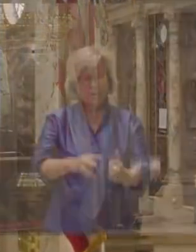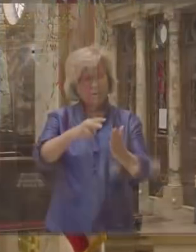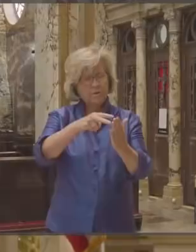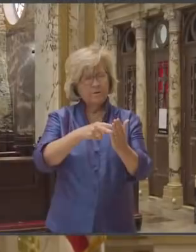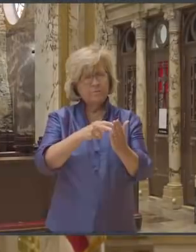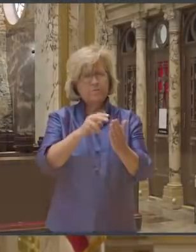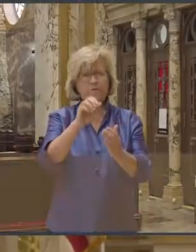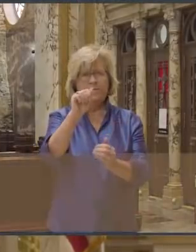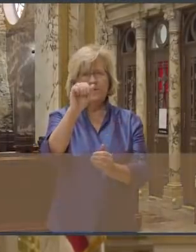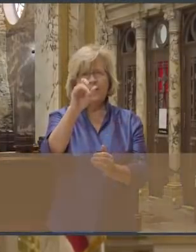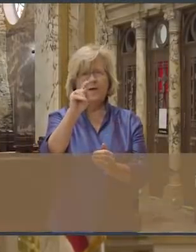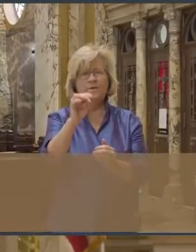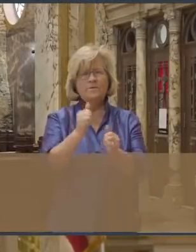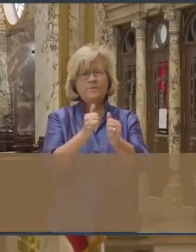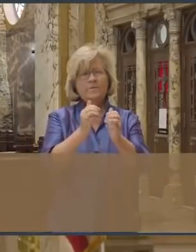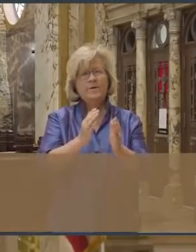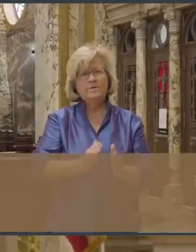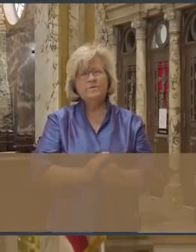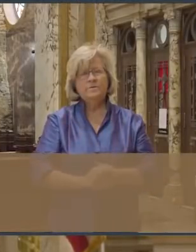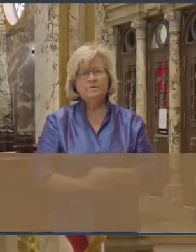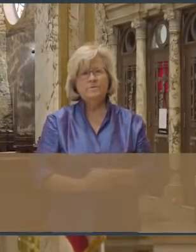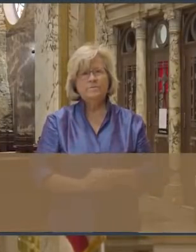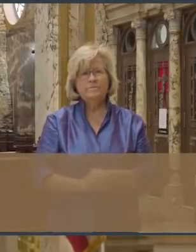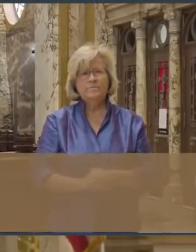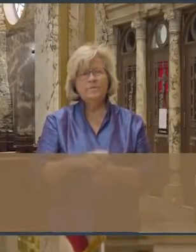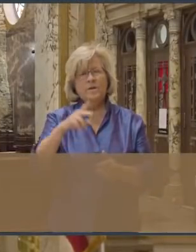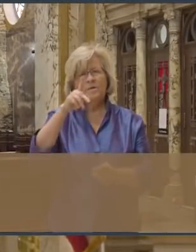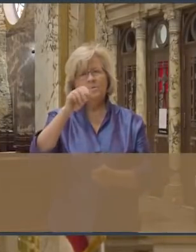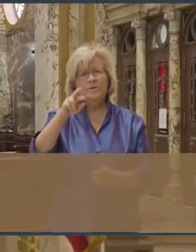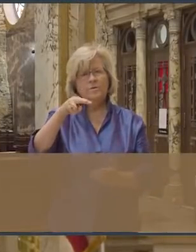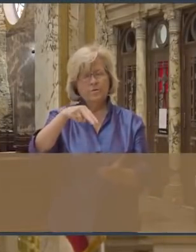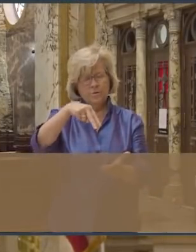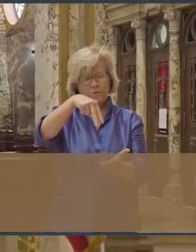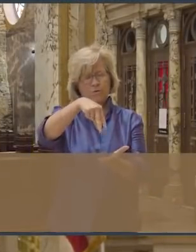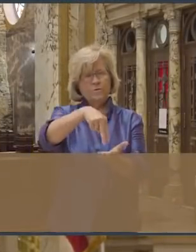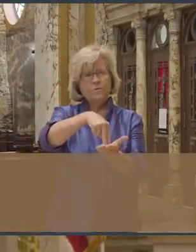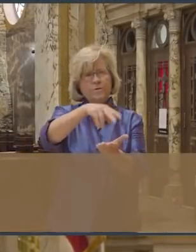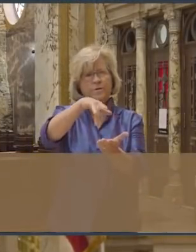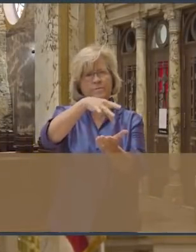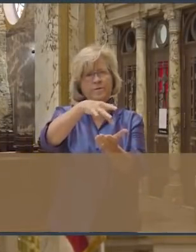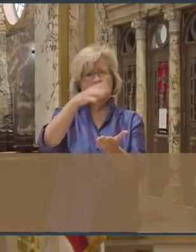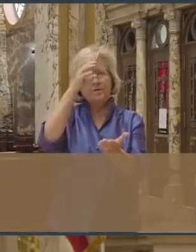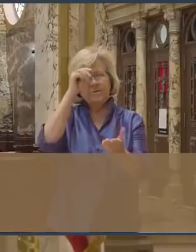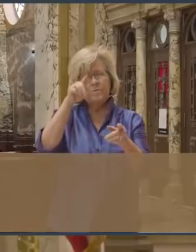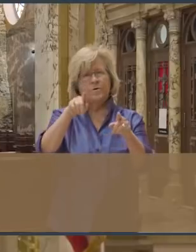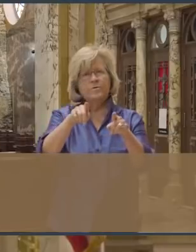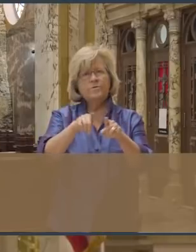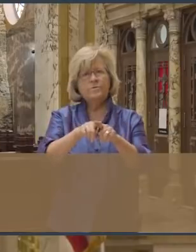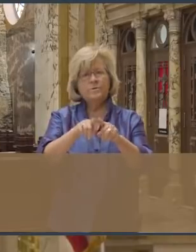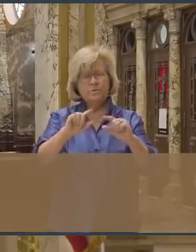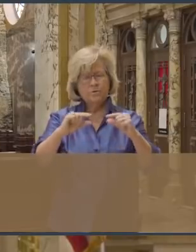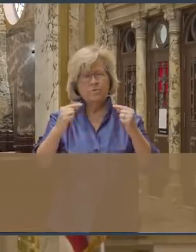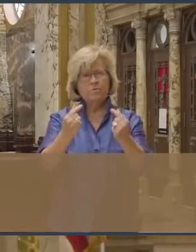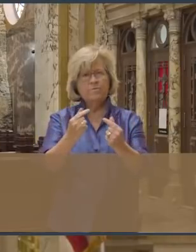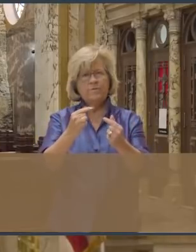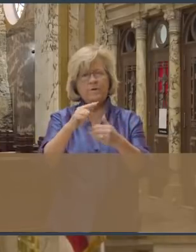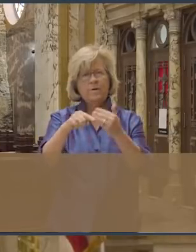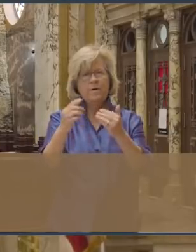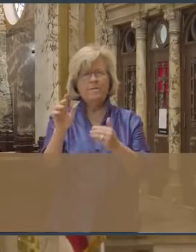Reading from the Acts of the Apostles. Peter stood up in the midst of the brothers. There was a group of